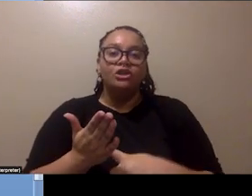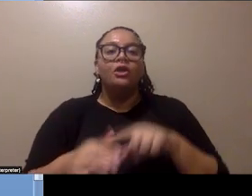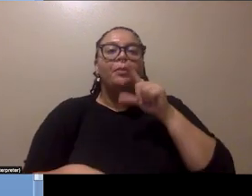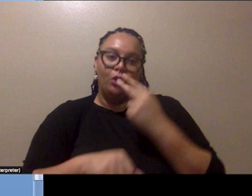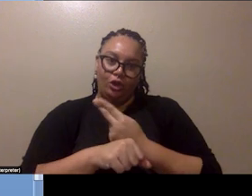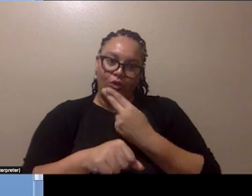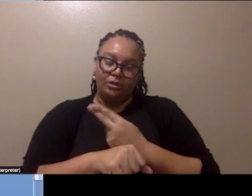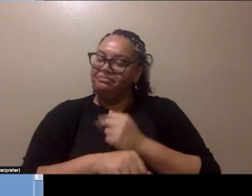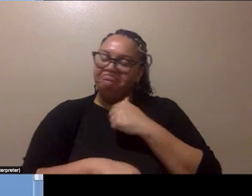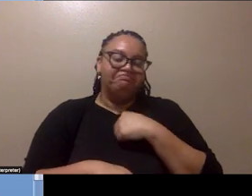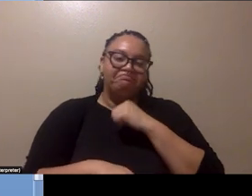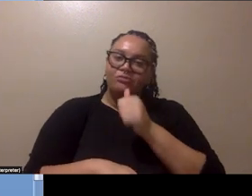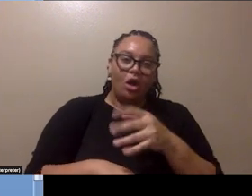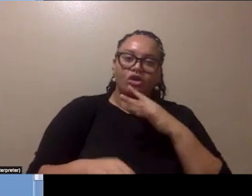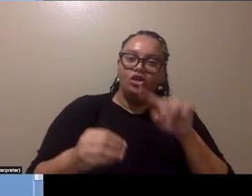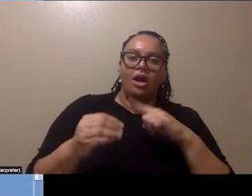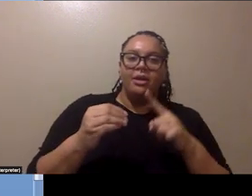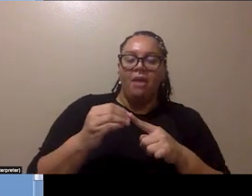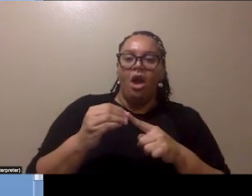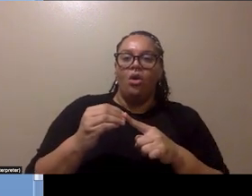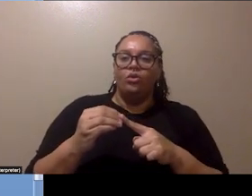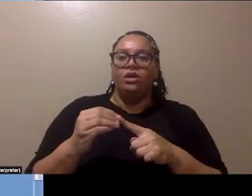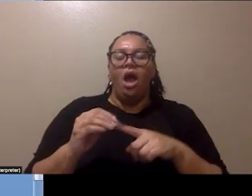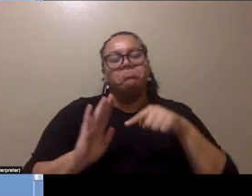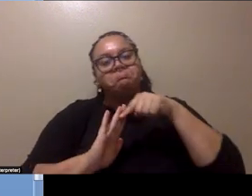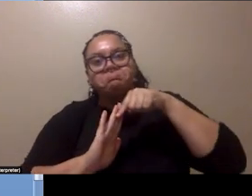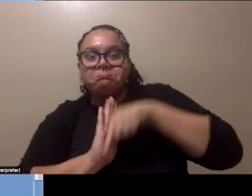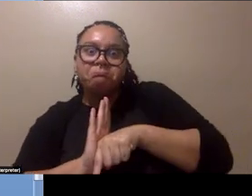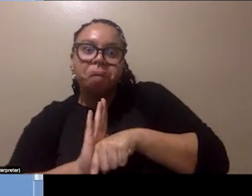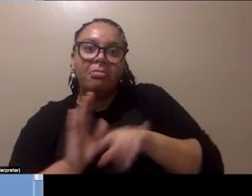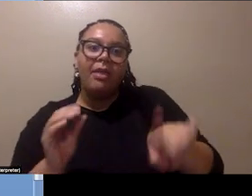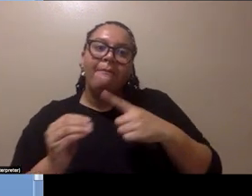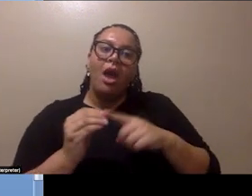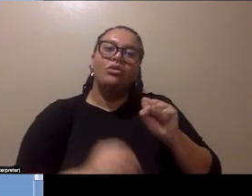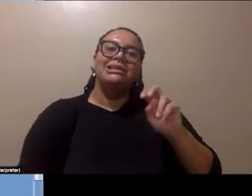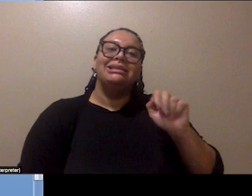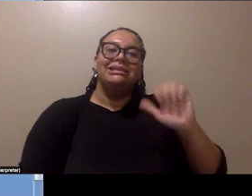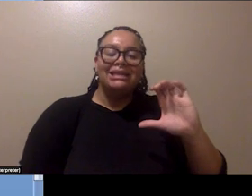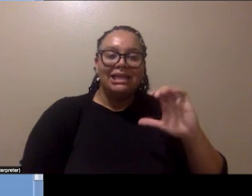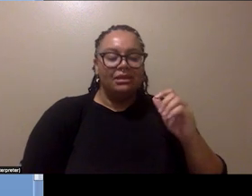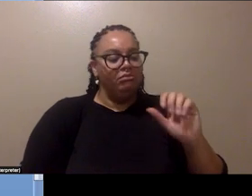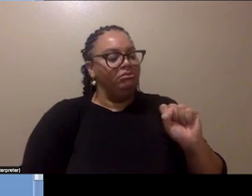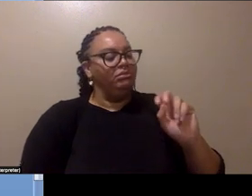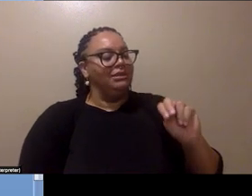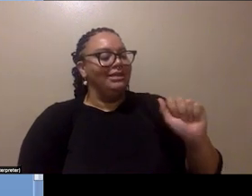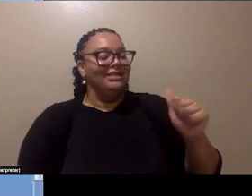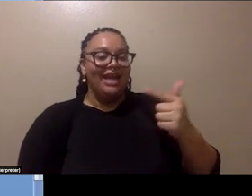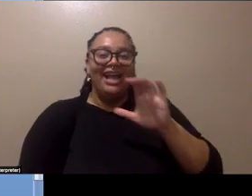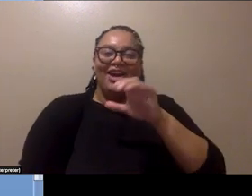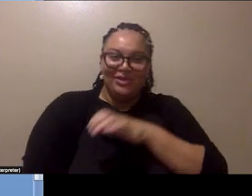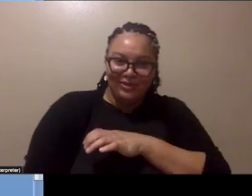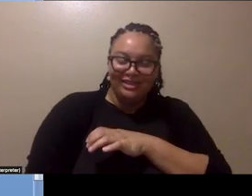I'll just be talking about the bird use. I won't go into the extreme amount of depth on snag